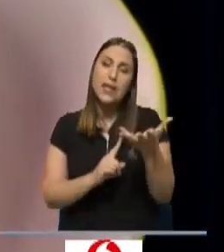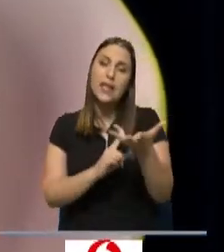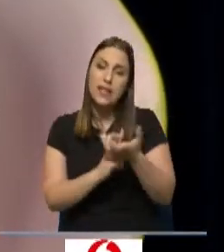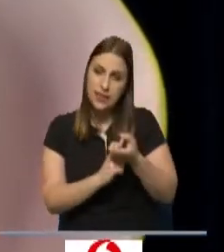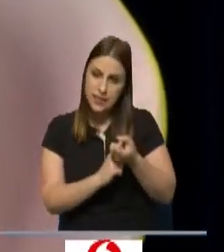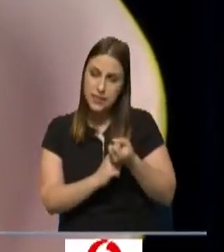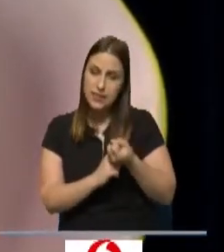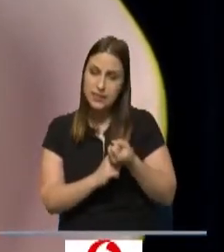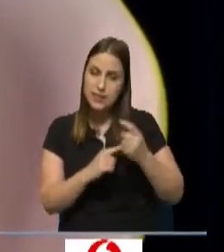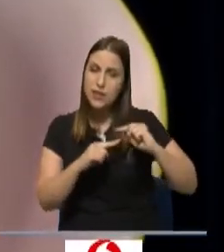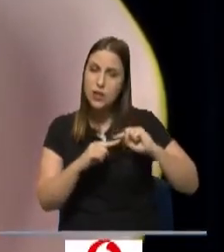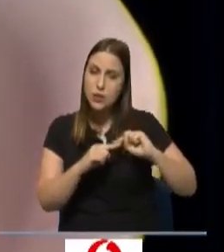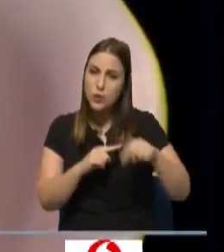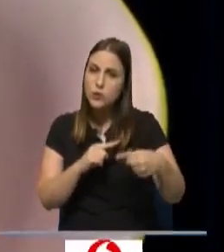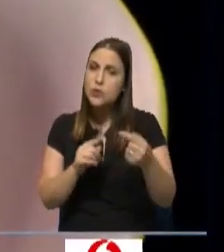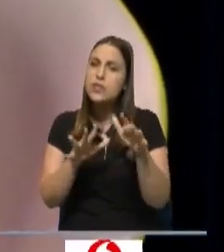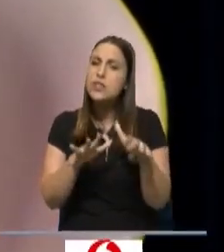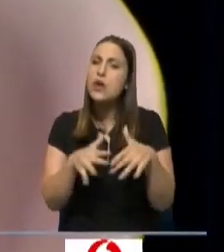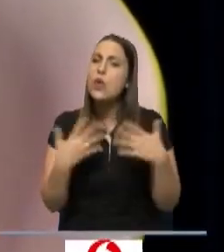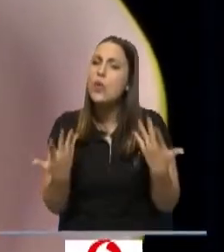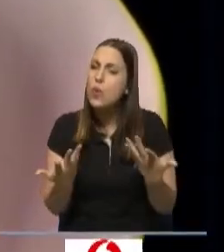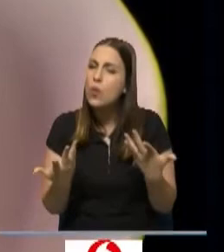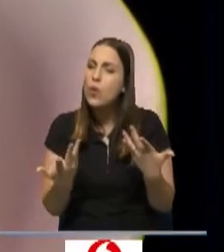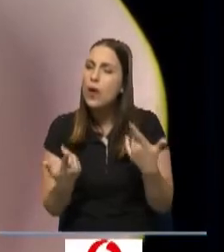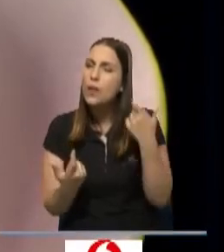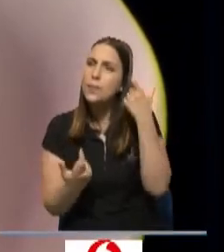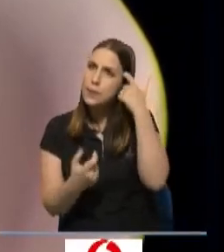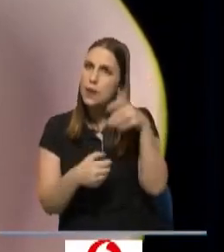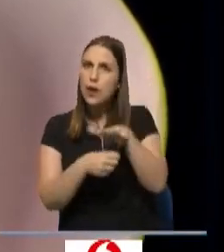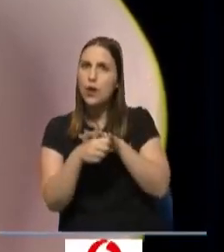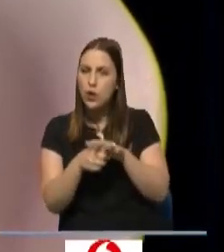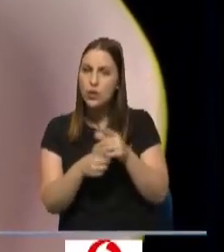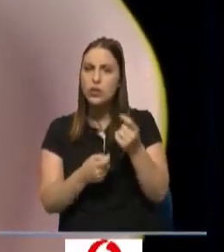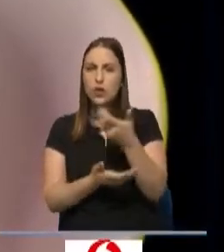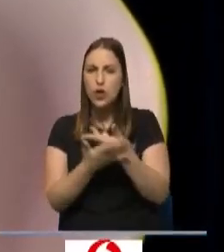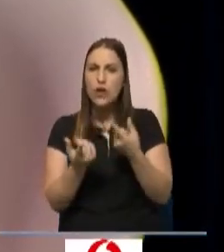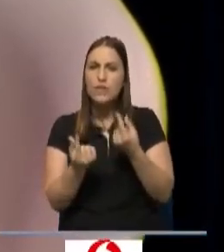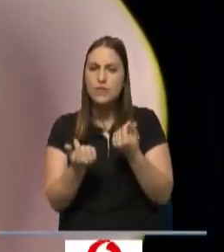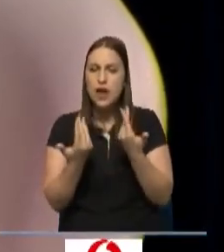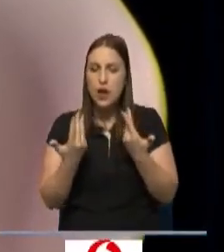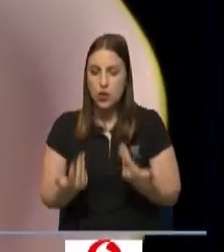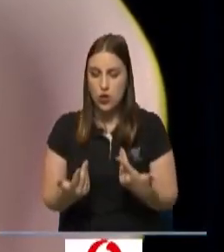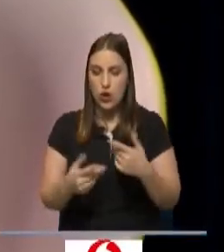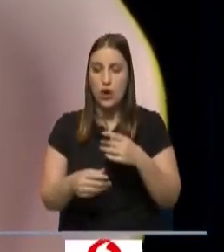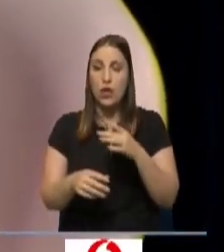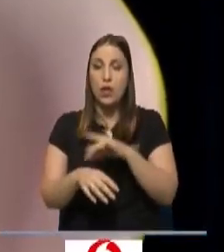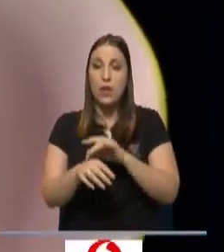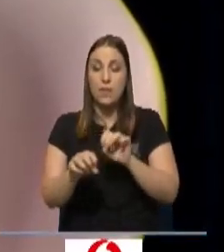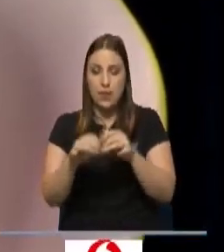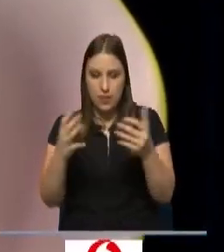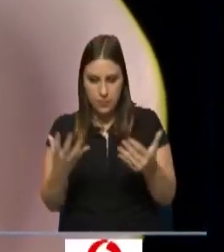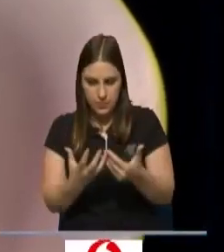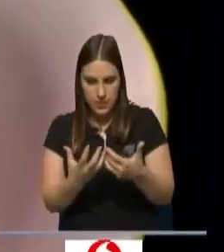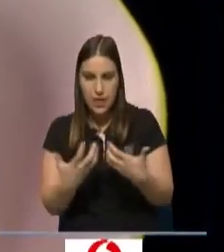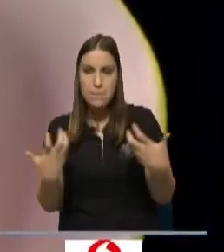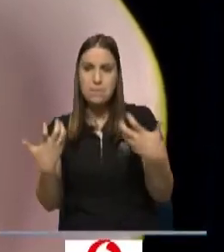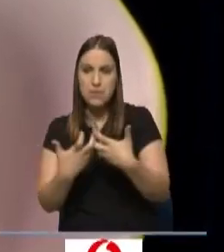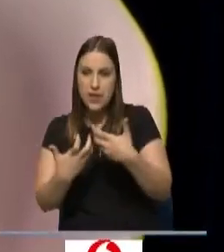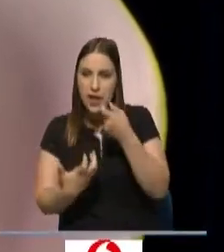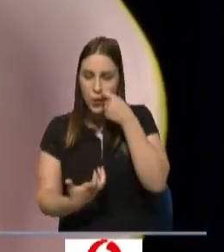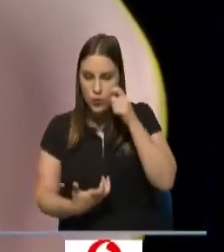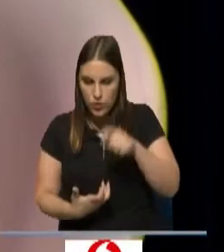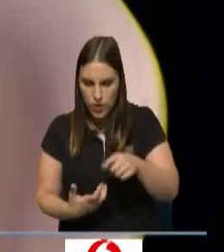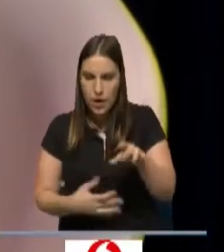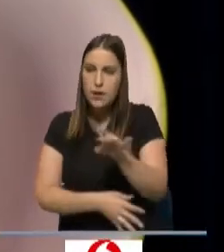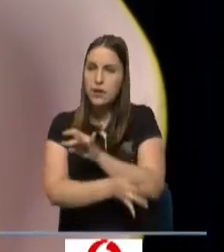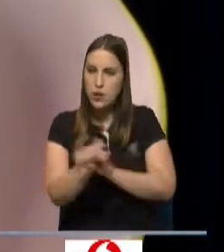for the client. That is with the economic and financial contract that we're going through.